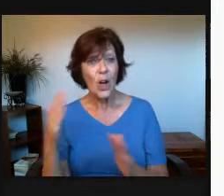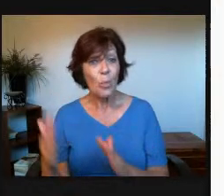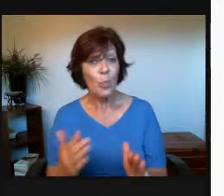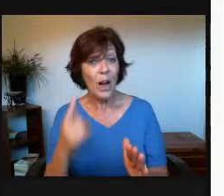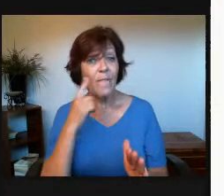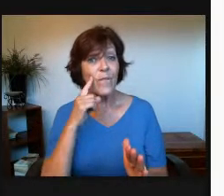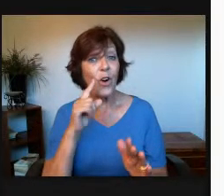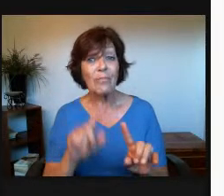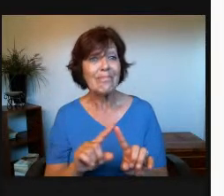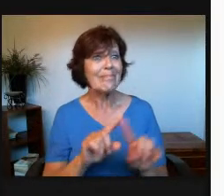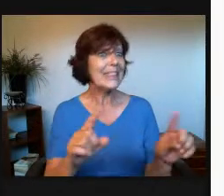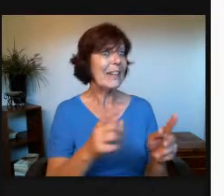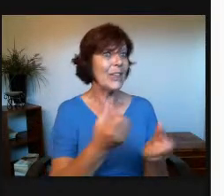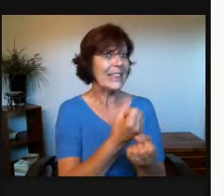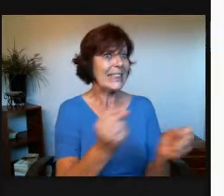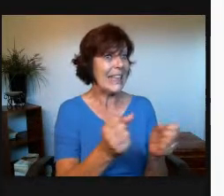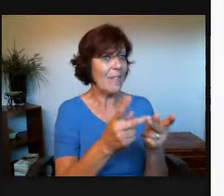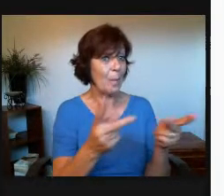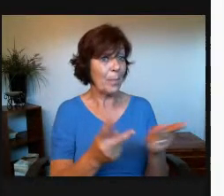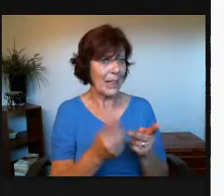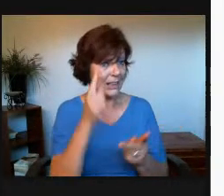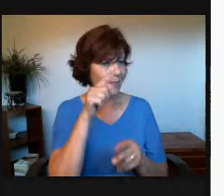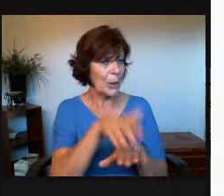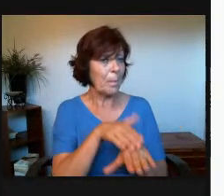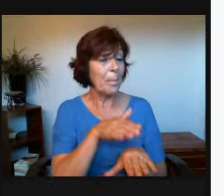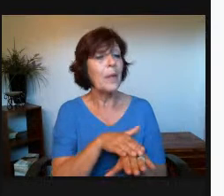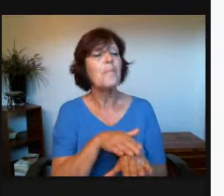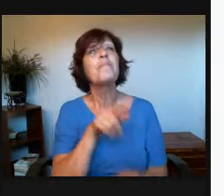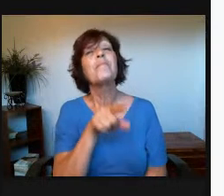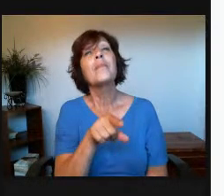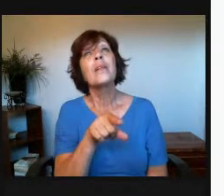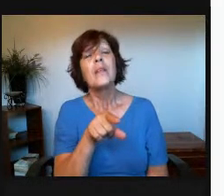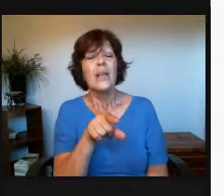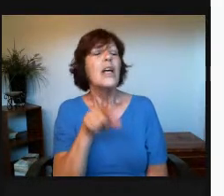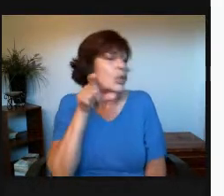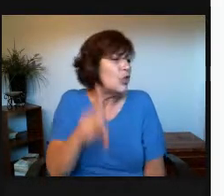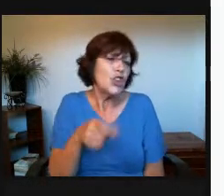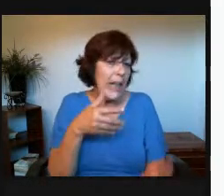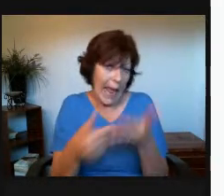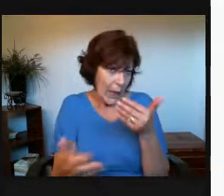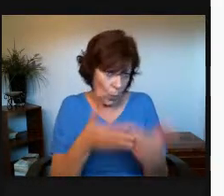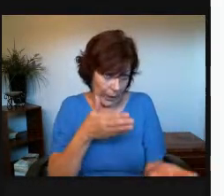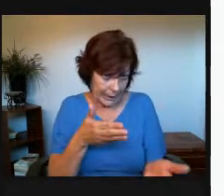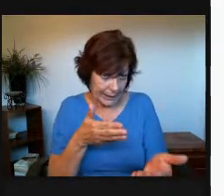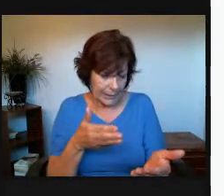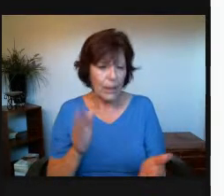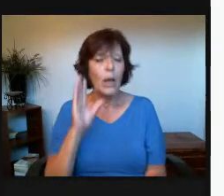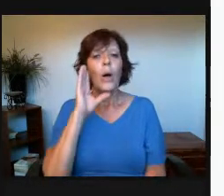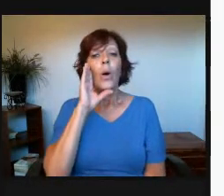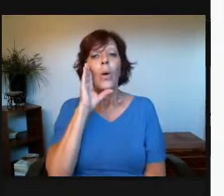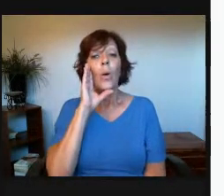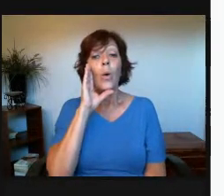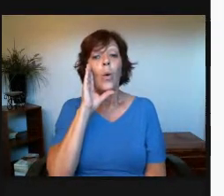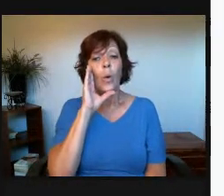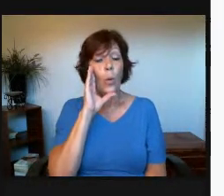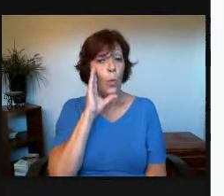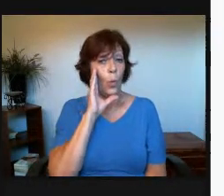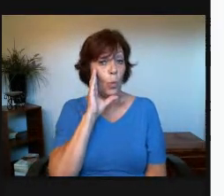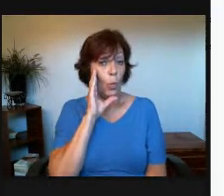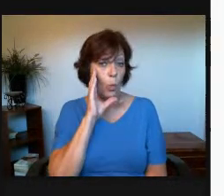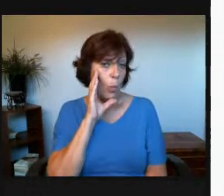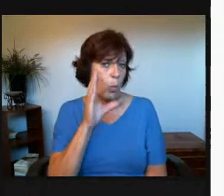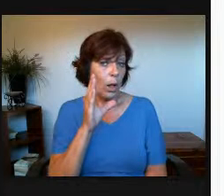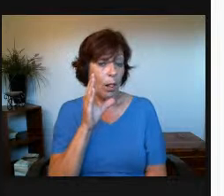an alternative safe location for your pets. You should do that anyway. Is it going to be, is it going